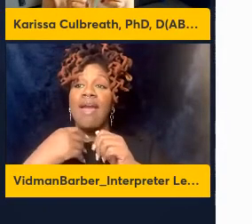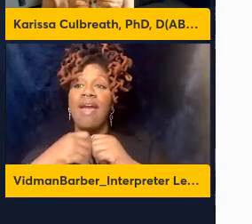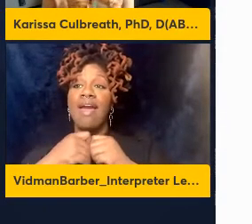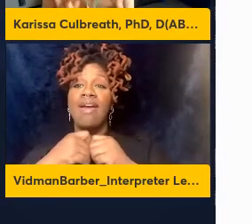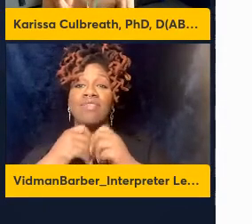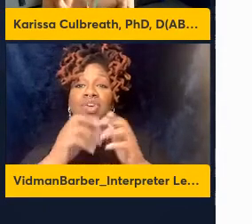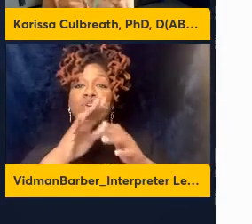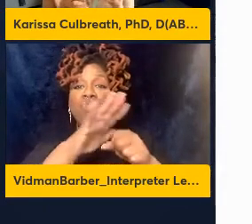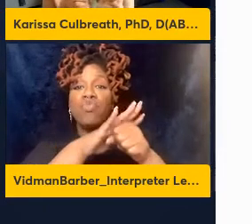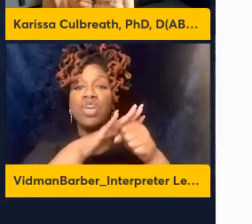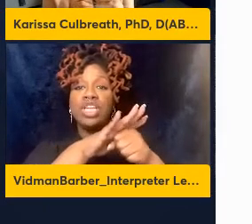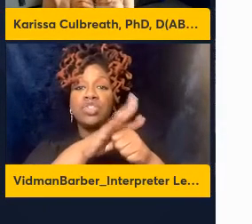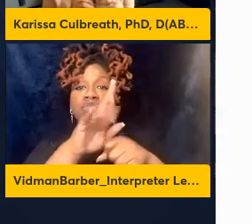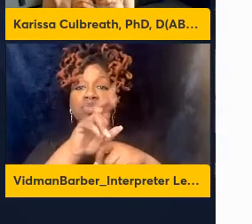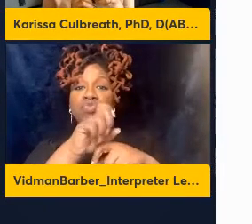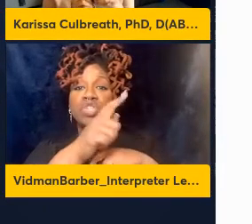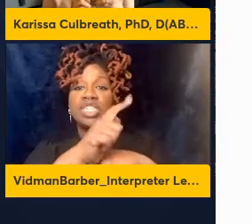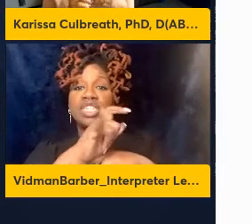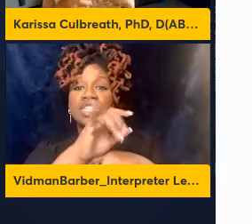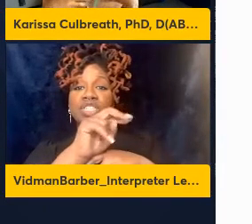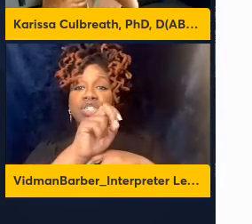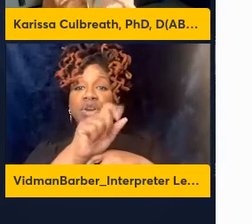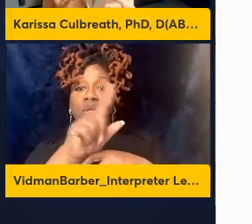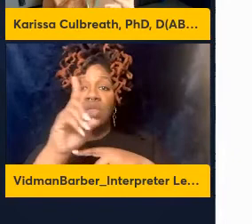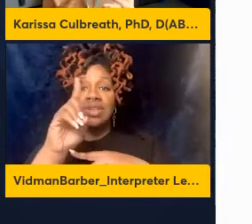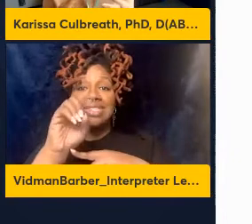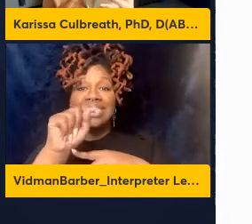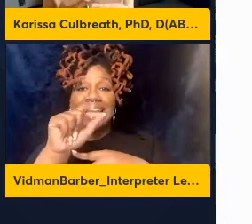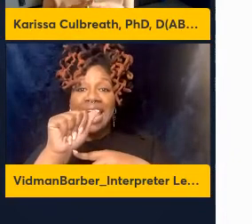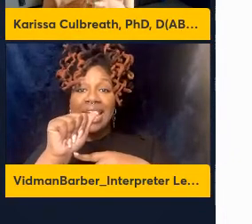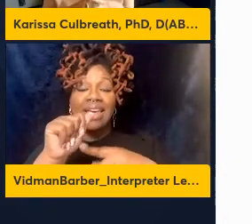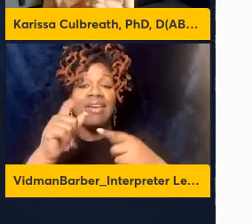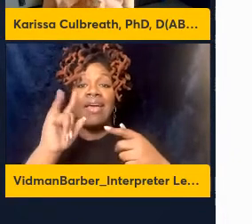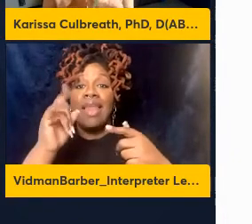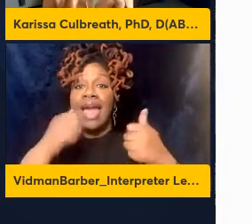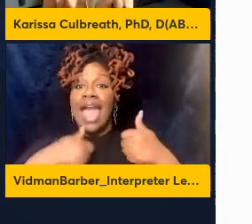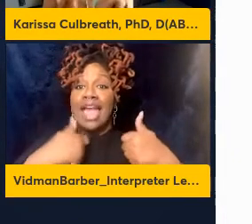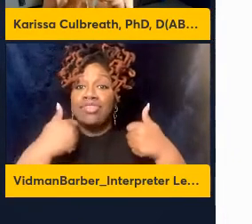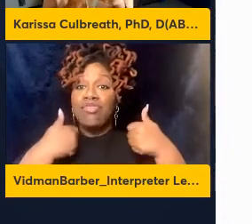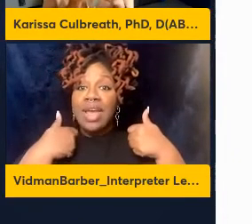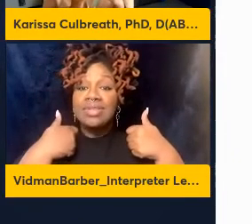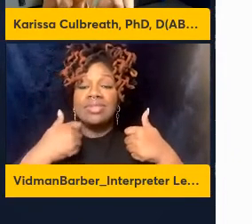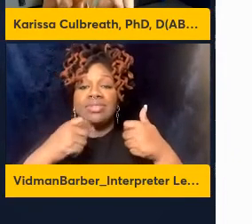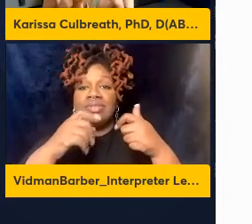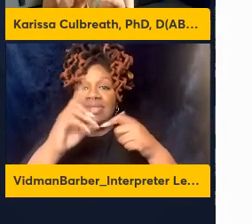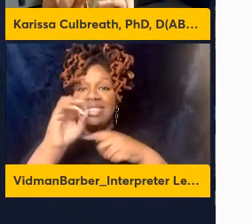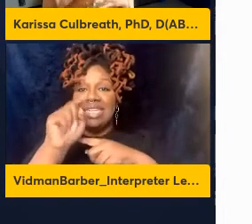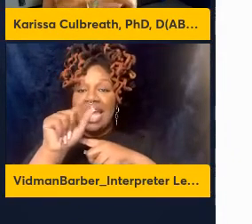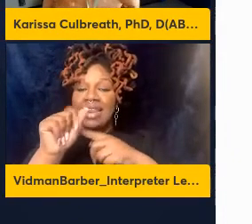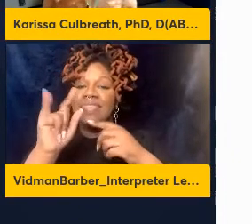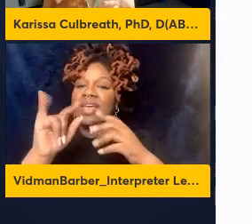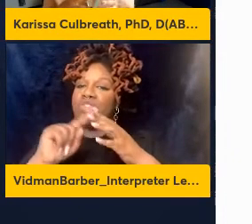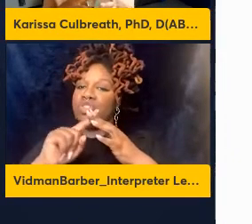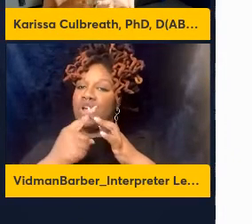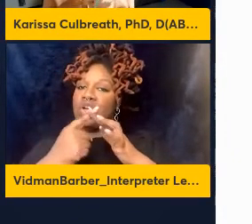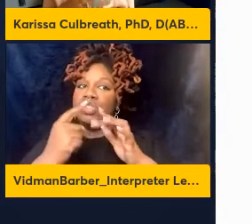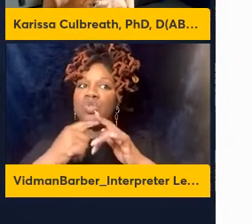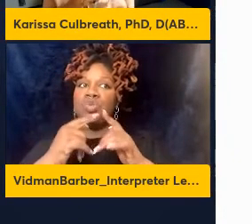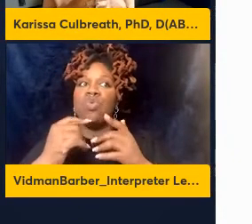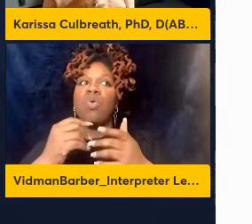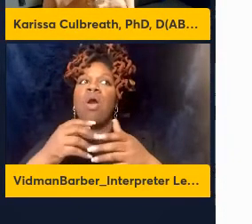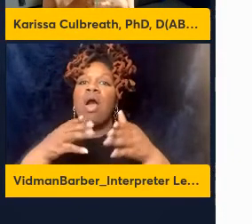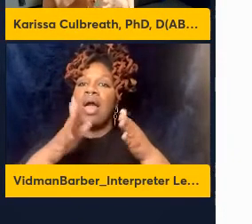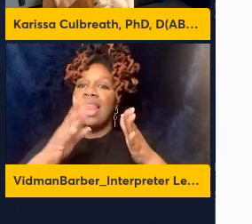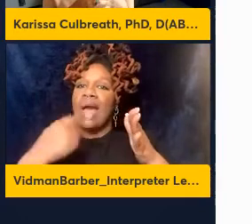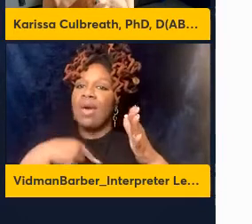regional data. The laboratory may have access to address data that then begins to enable us to look